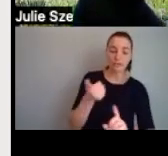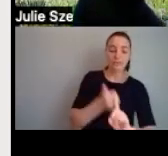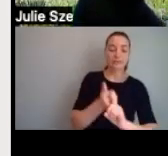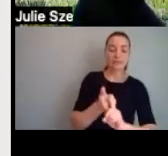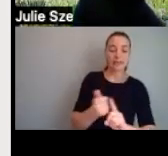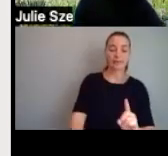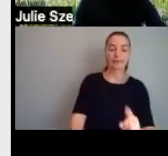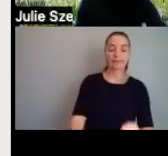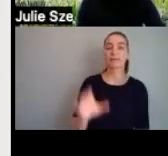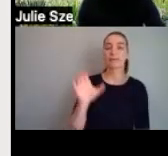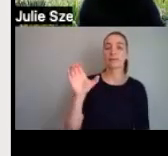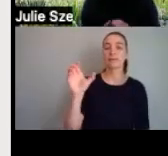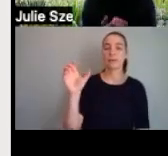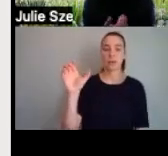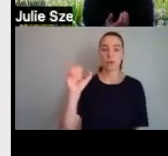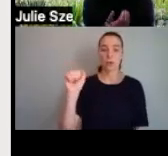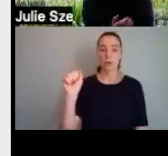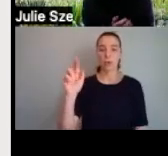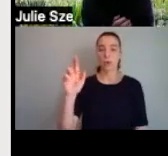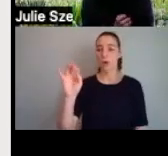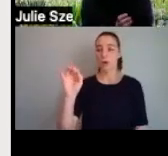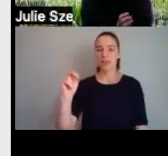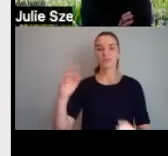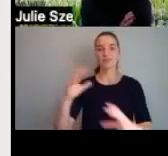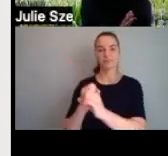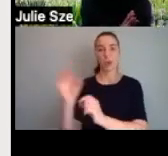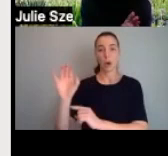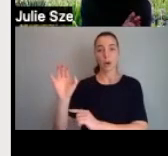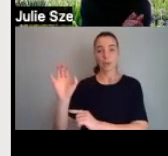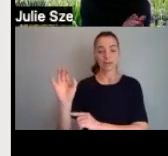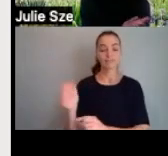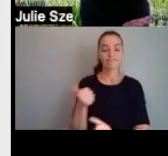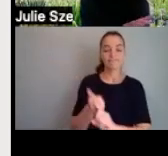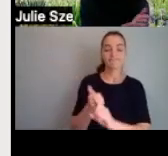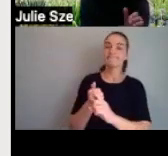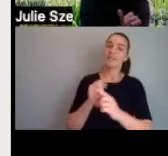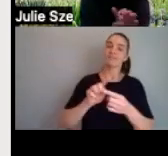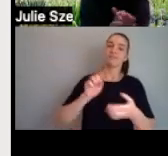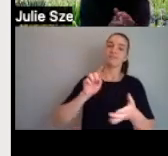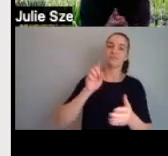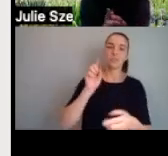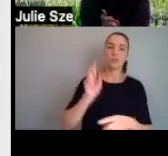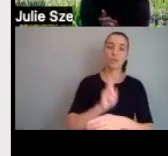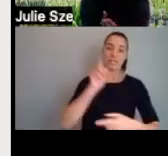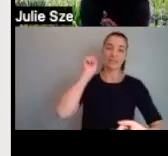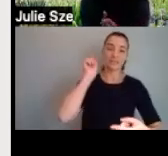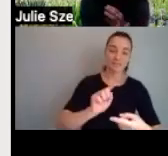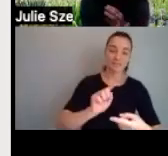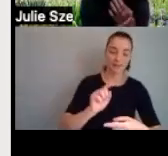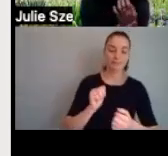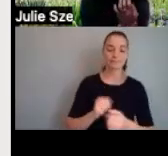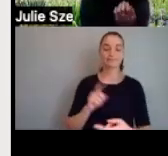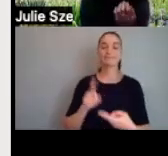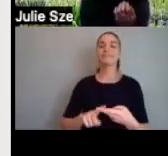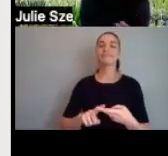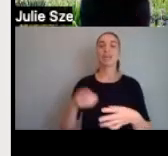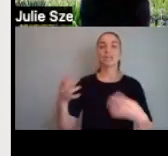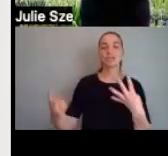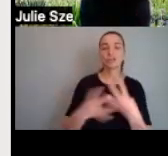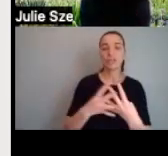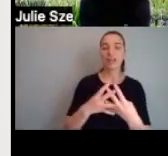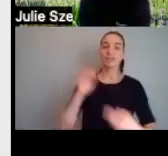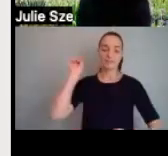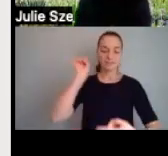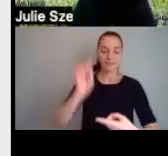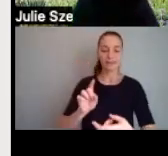demilitarization, and against dominance within the theoretical frameworks of decolonialism and abolitionism to argue